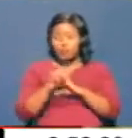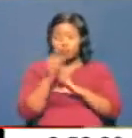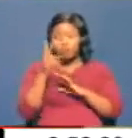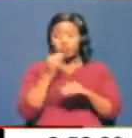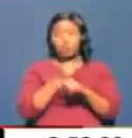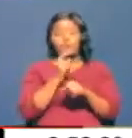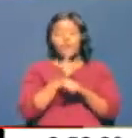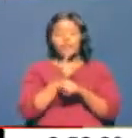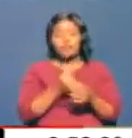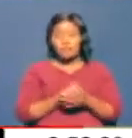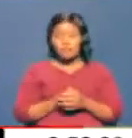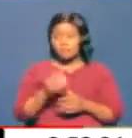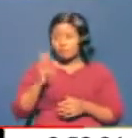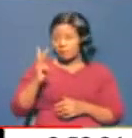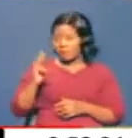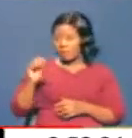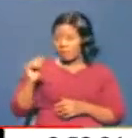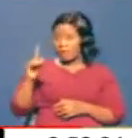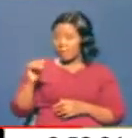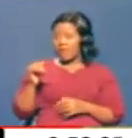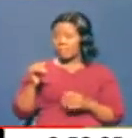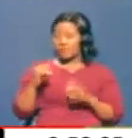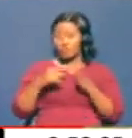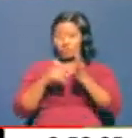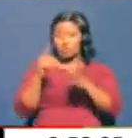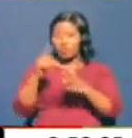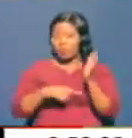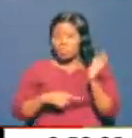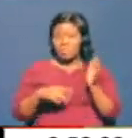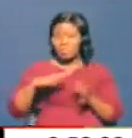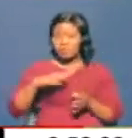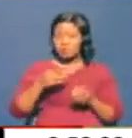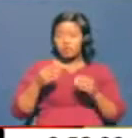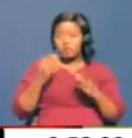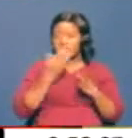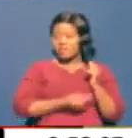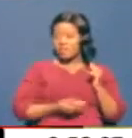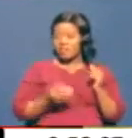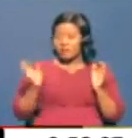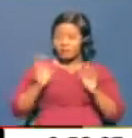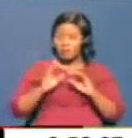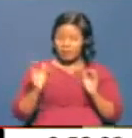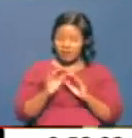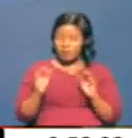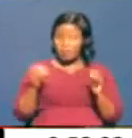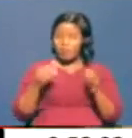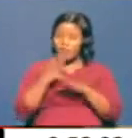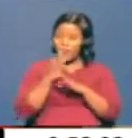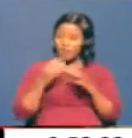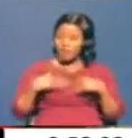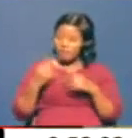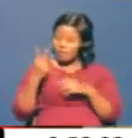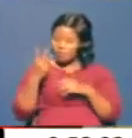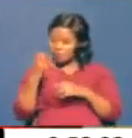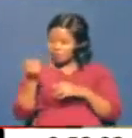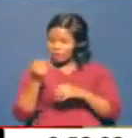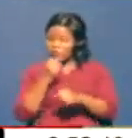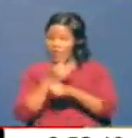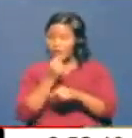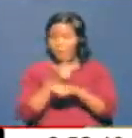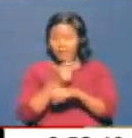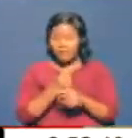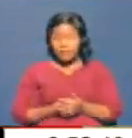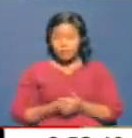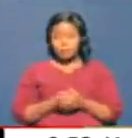that they were not giving up despite the scoreline, firing their first goal through Mamadou Traoré in the 25th minute, forcing a